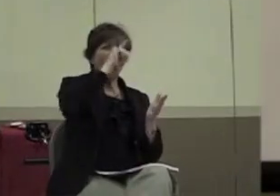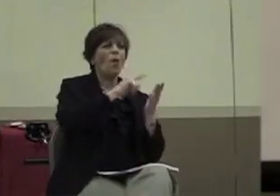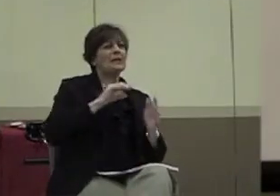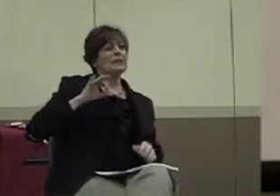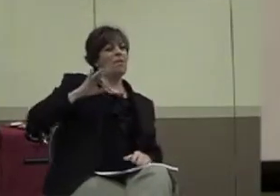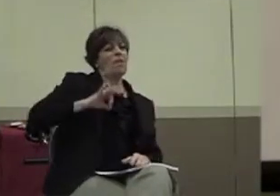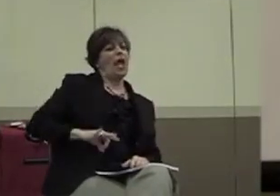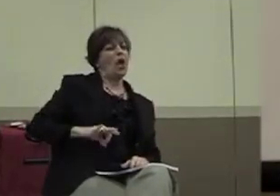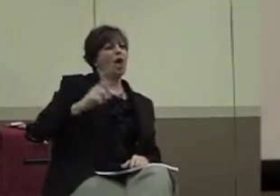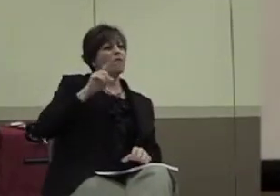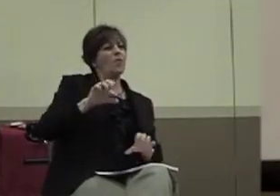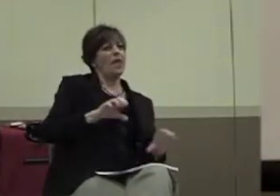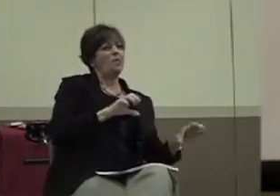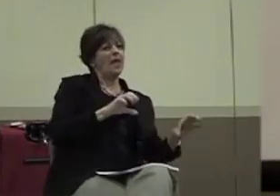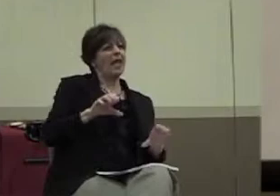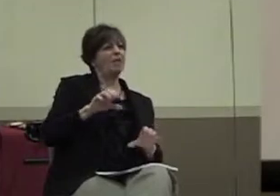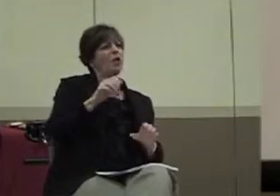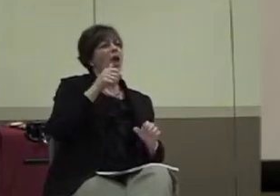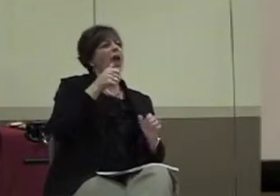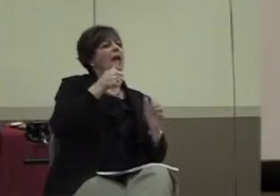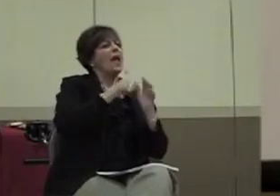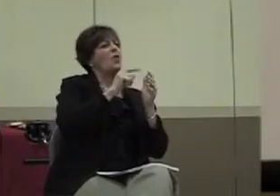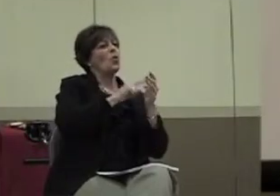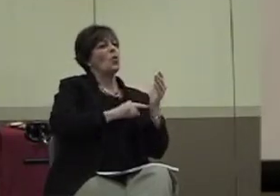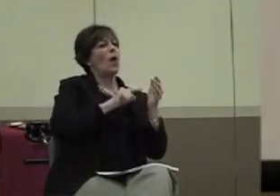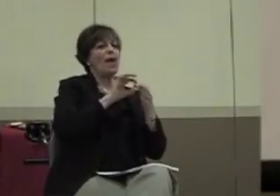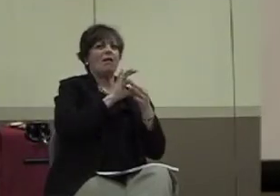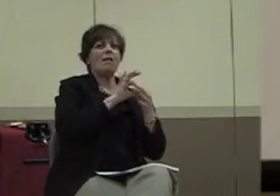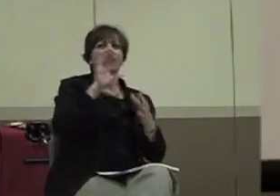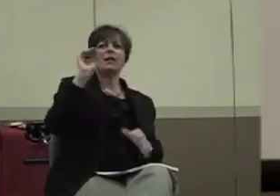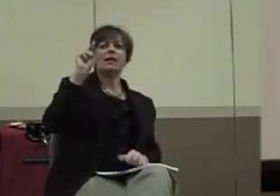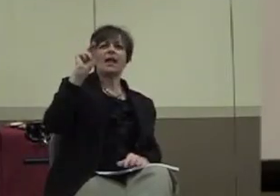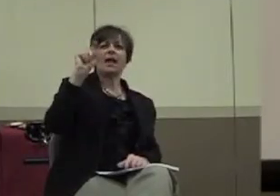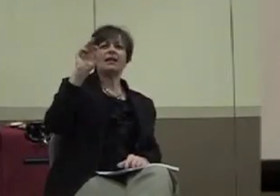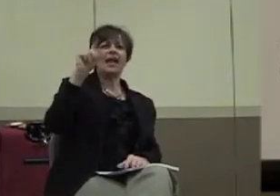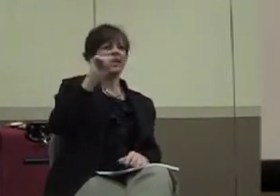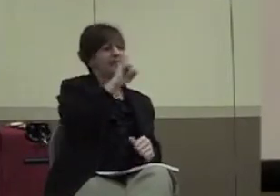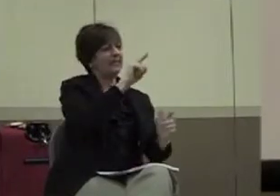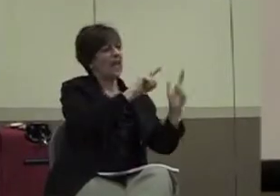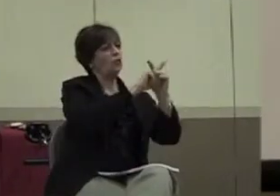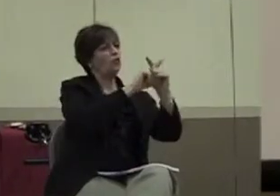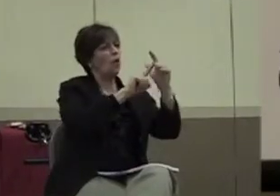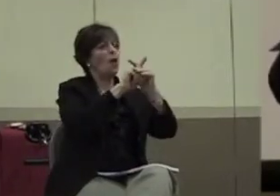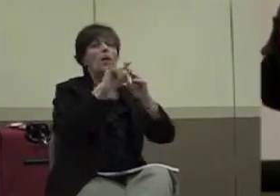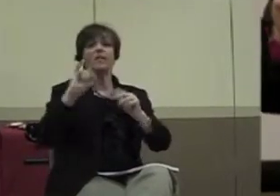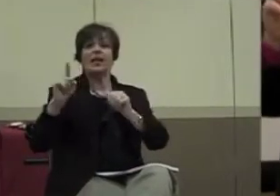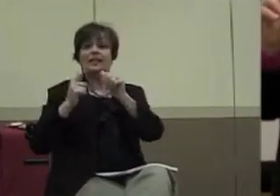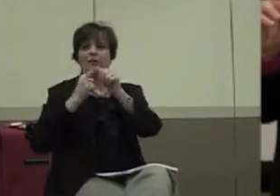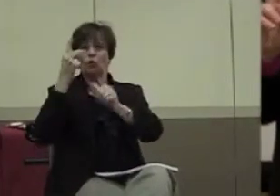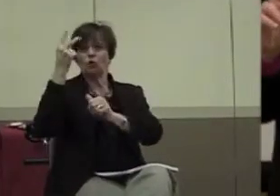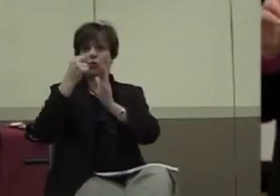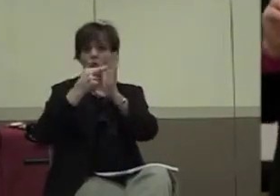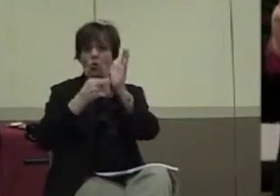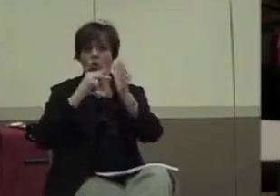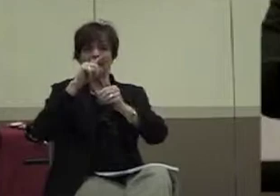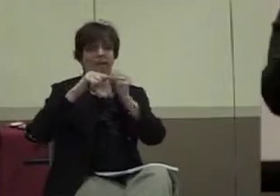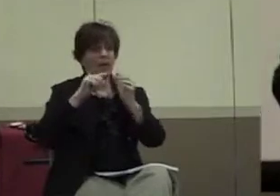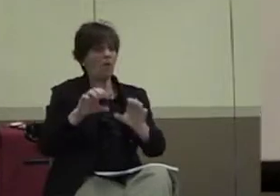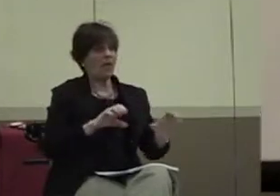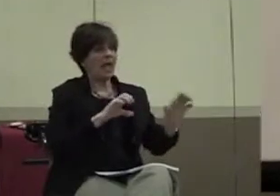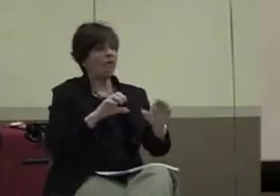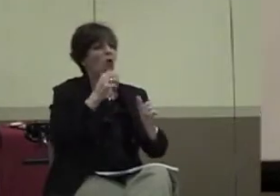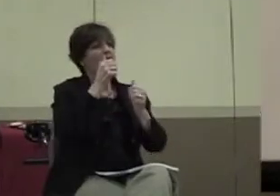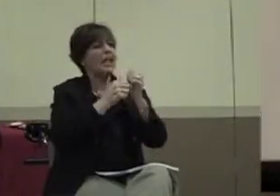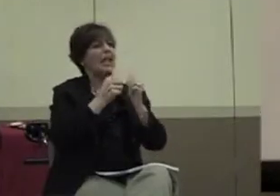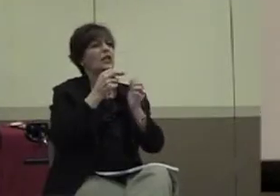behavior, and under what context is it showing up? So there's the first 2 rules about behavior. Now each rule